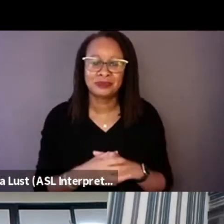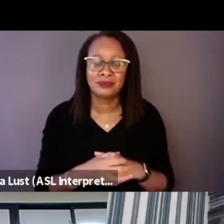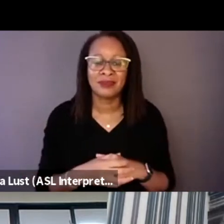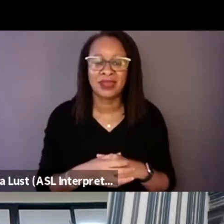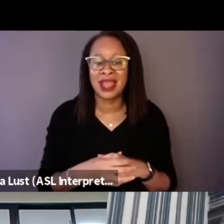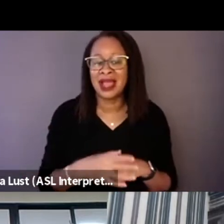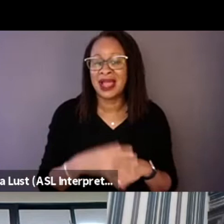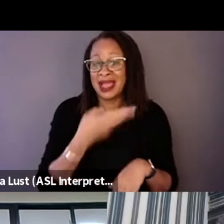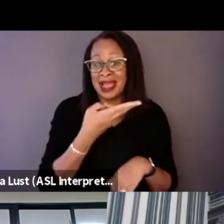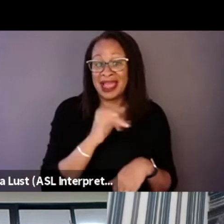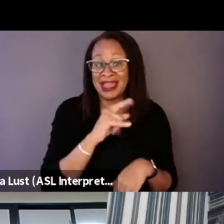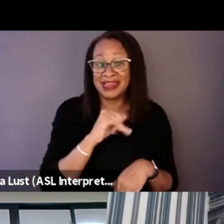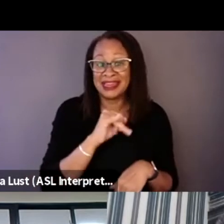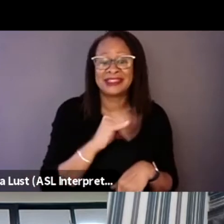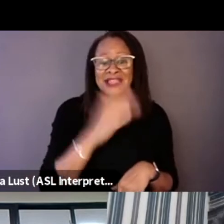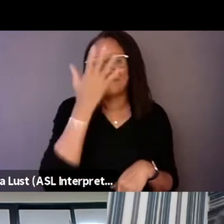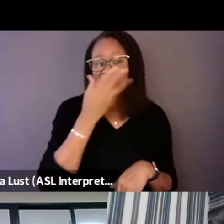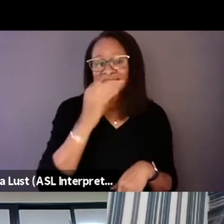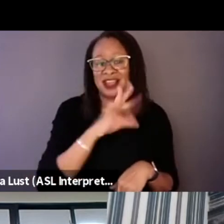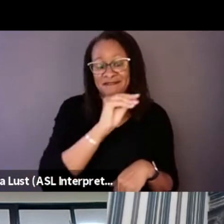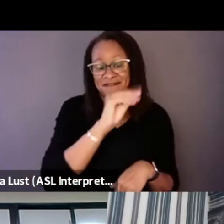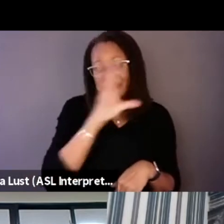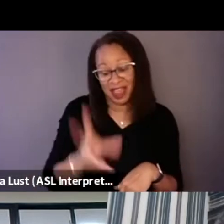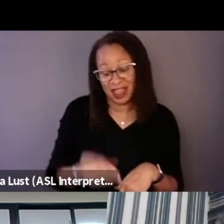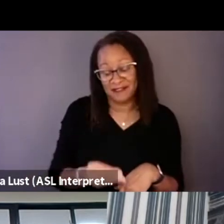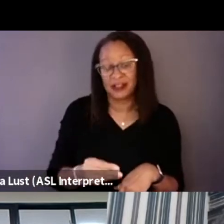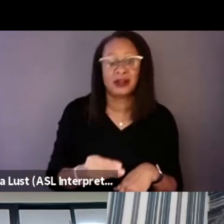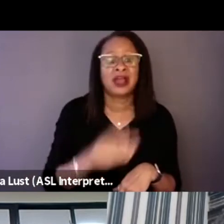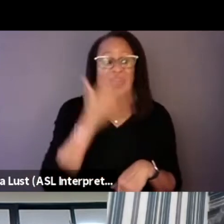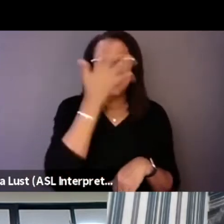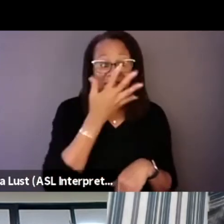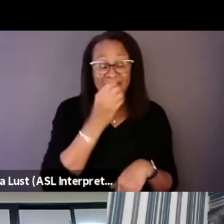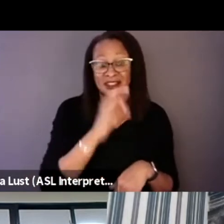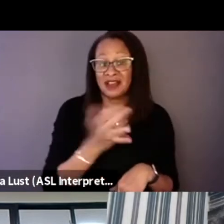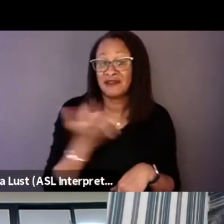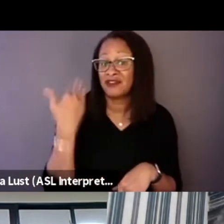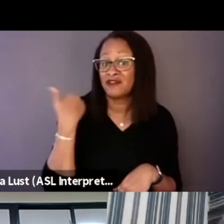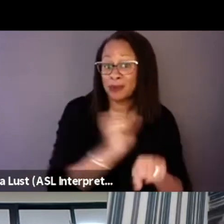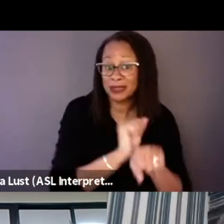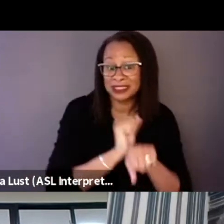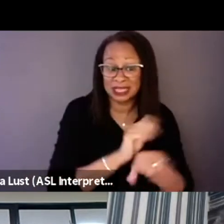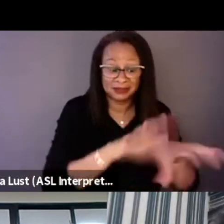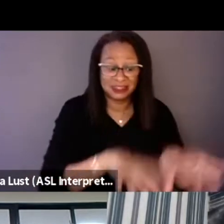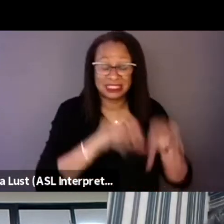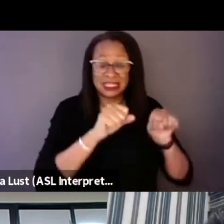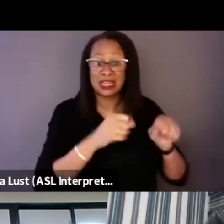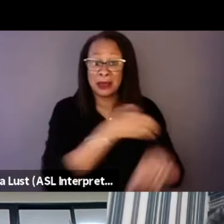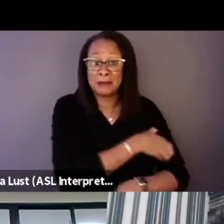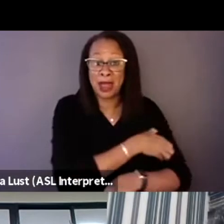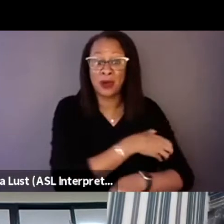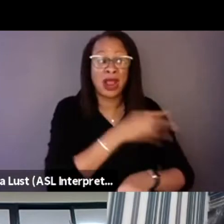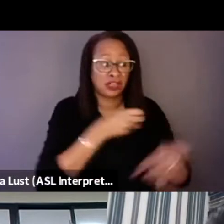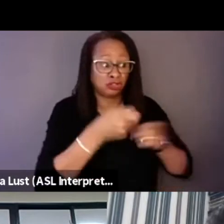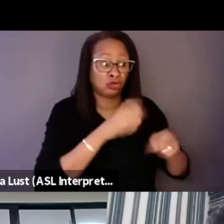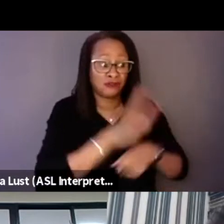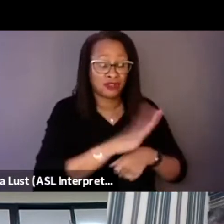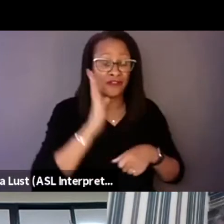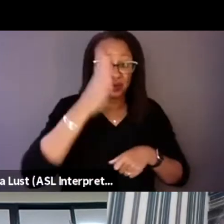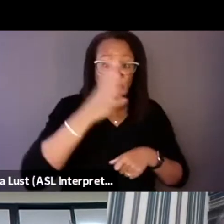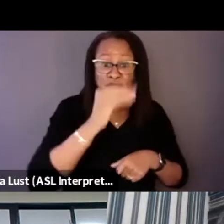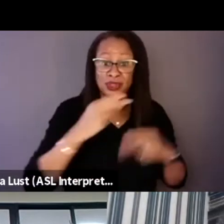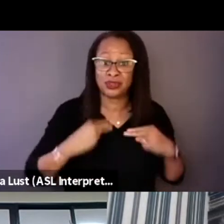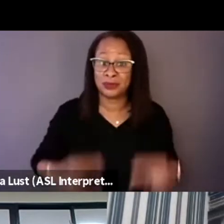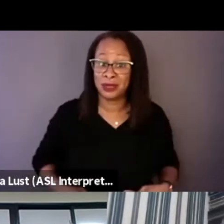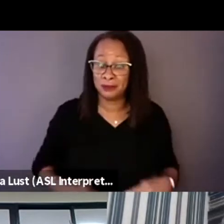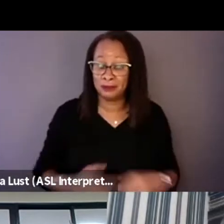of Africa, the face of the formerly enslaved, trying to take power and control over their own destiny and their humanity.